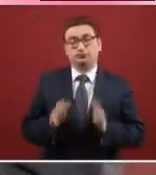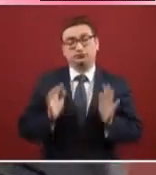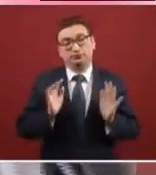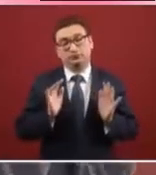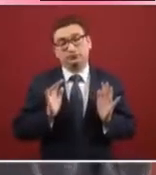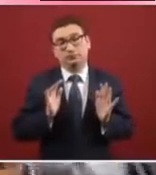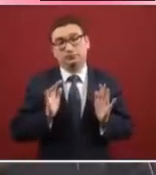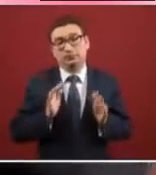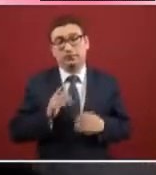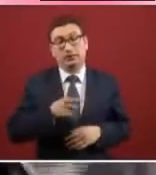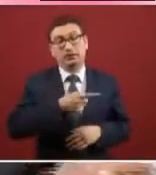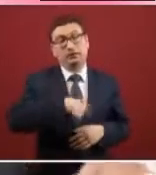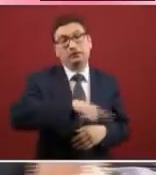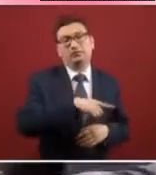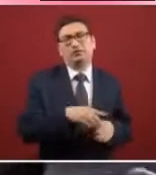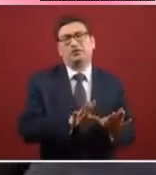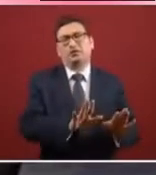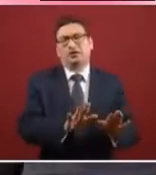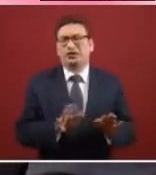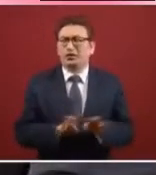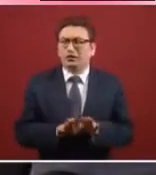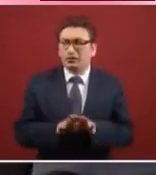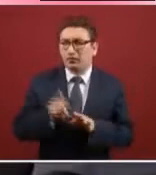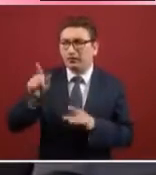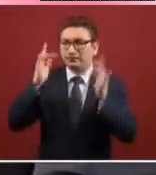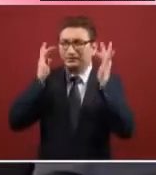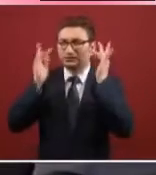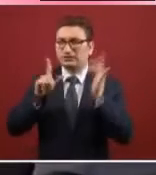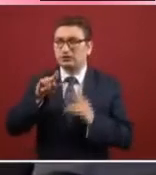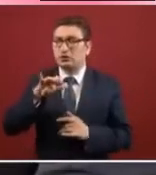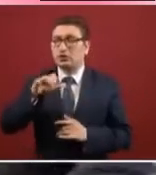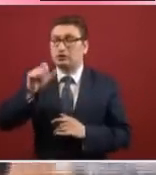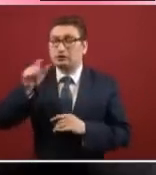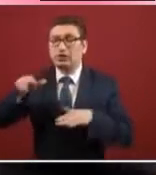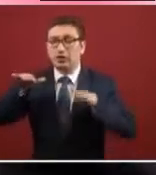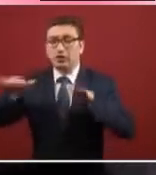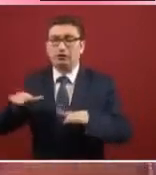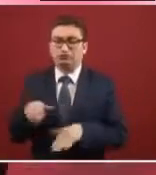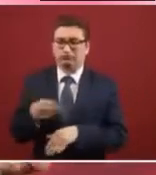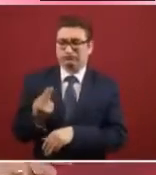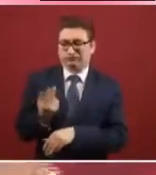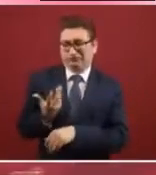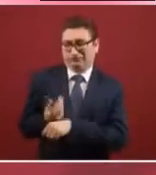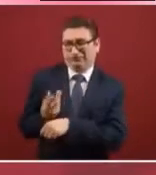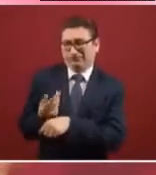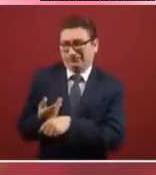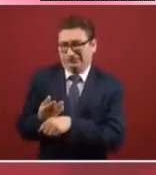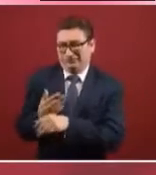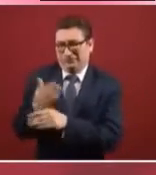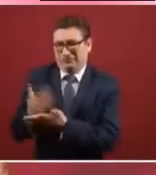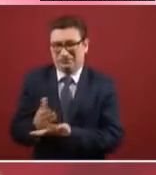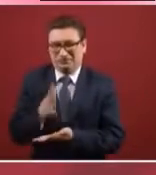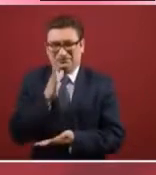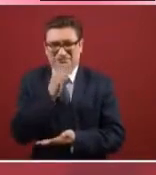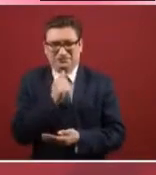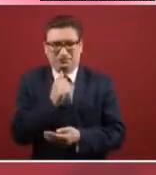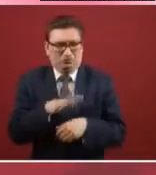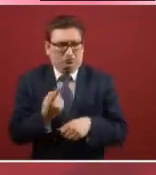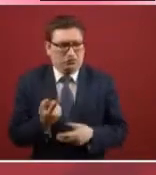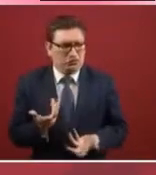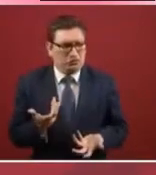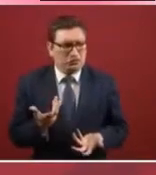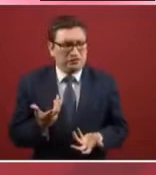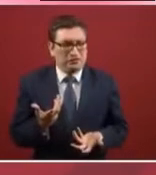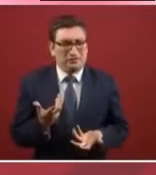¿Cómo no se va a hacer el aeropuerto de Santa Lucia? How is it that we're not going to make the airport of Santa Lucia? No se viola. If you're